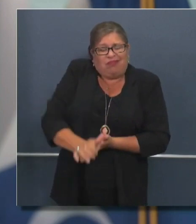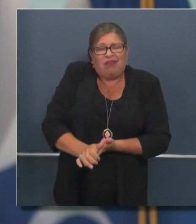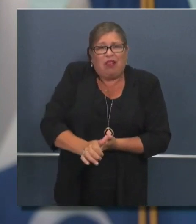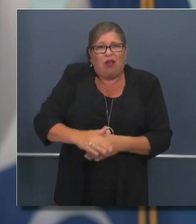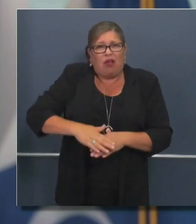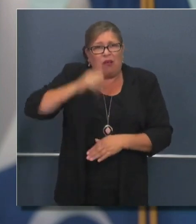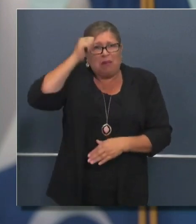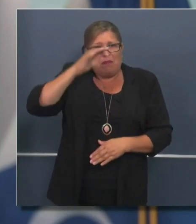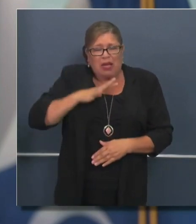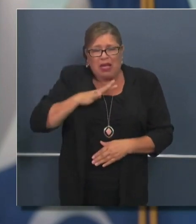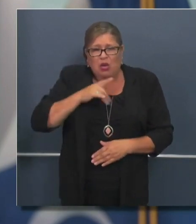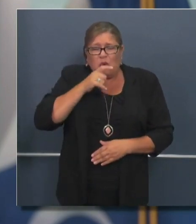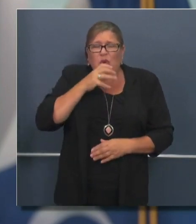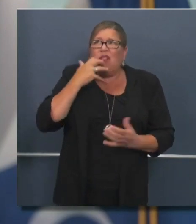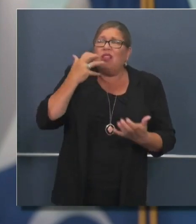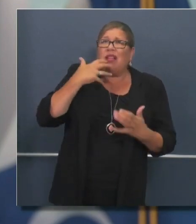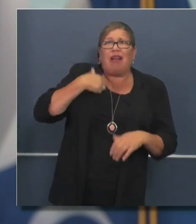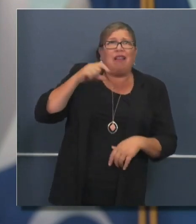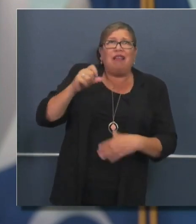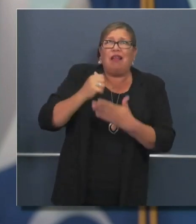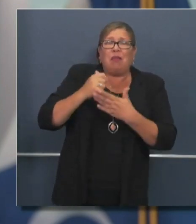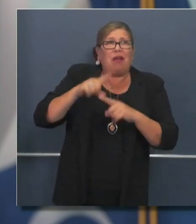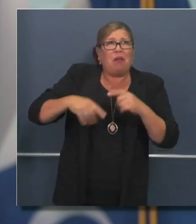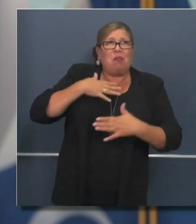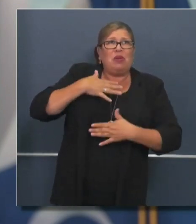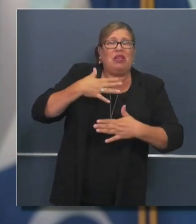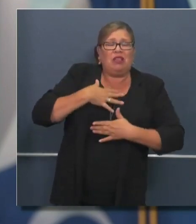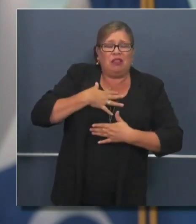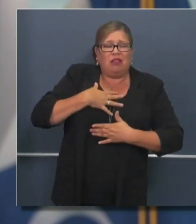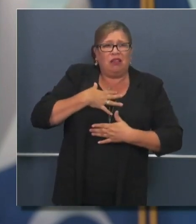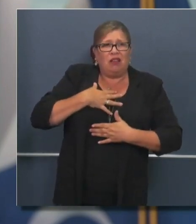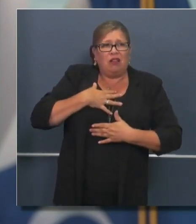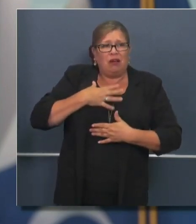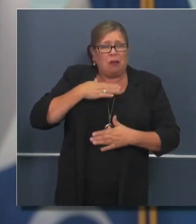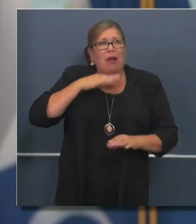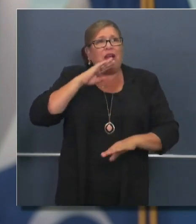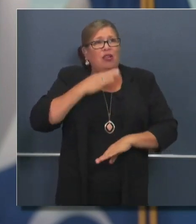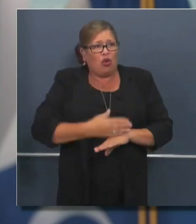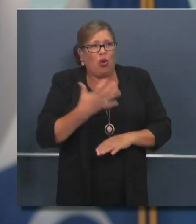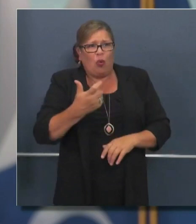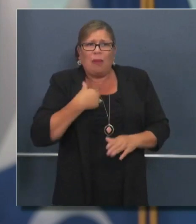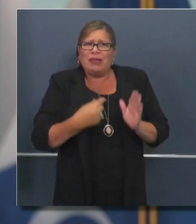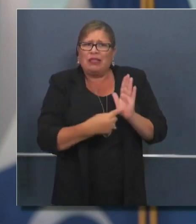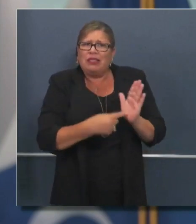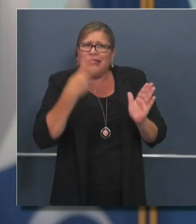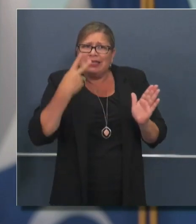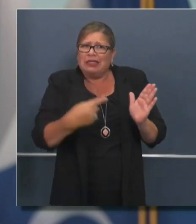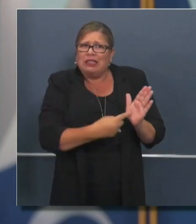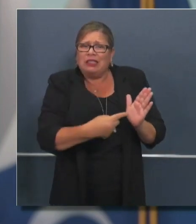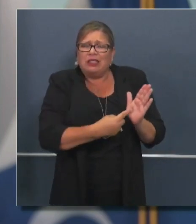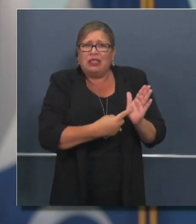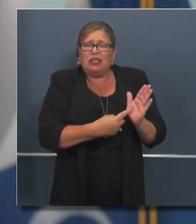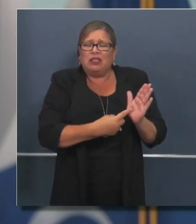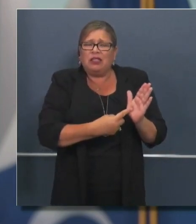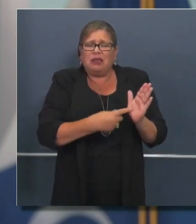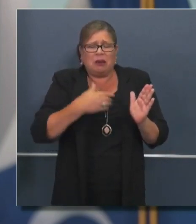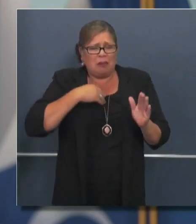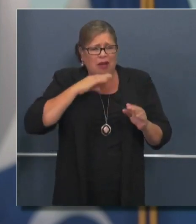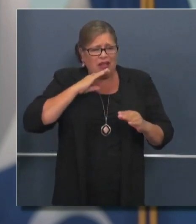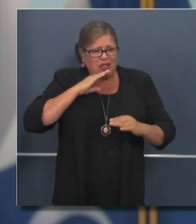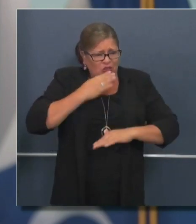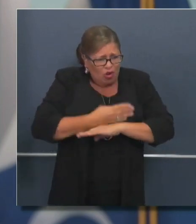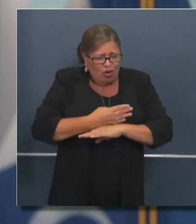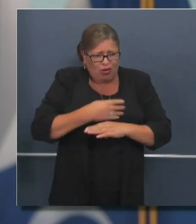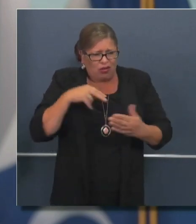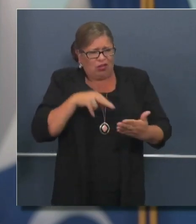who was desperate to breathe. And my daughter wanted to make sure I saw it. And she was trying to reflect, 10